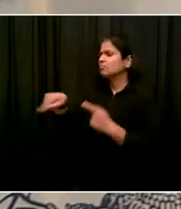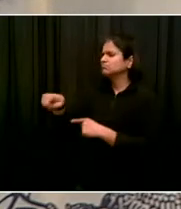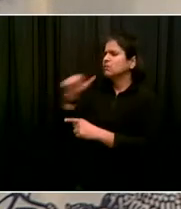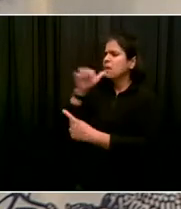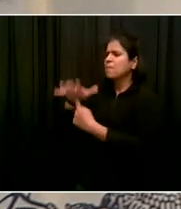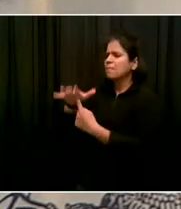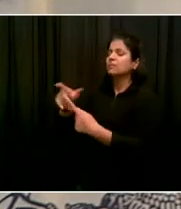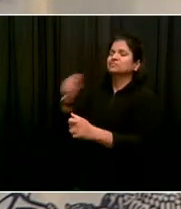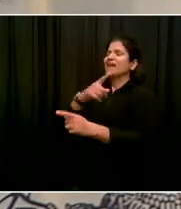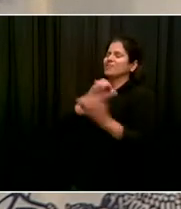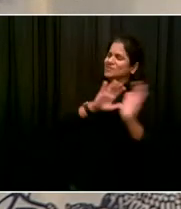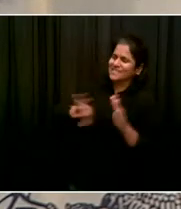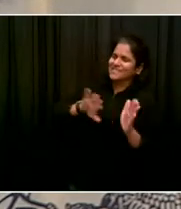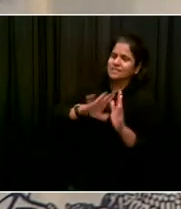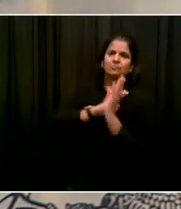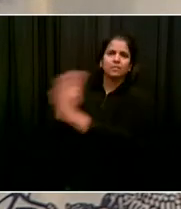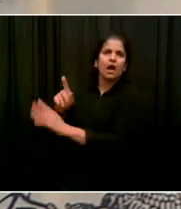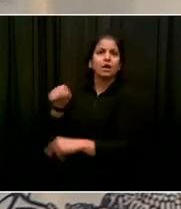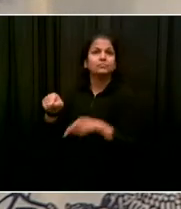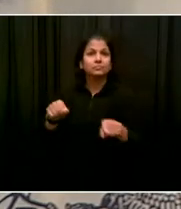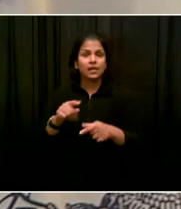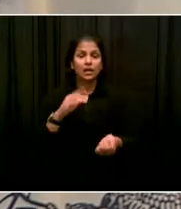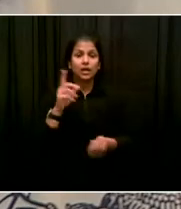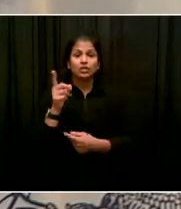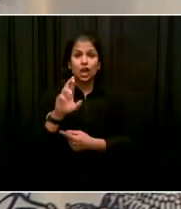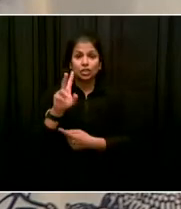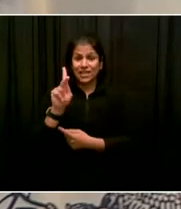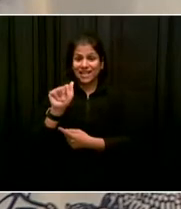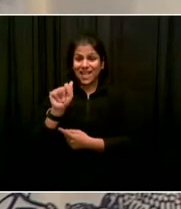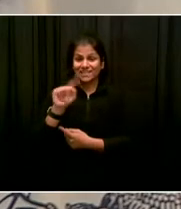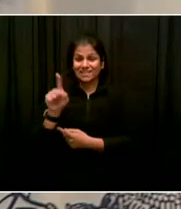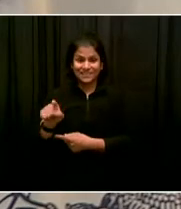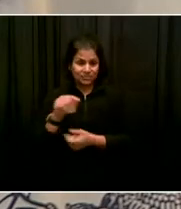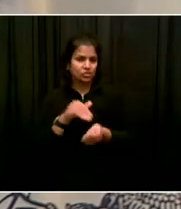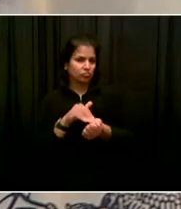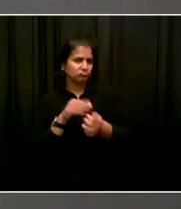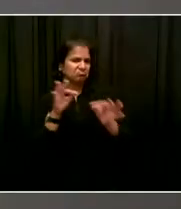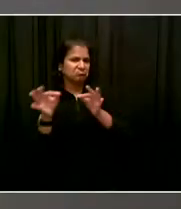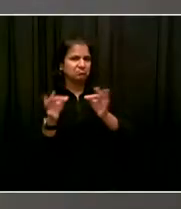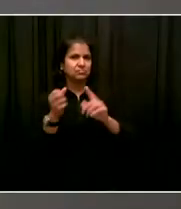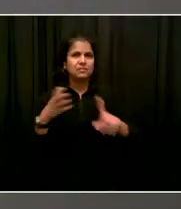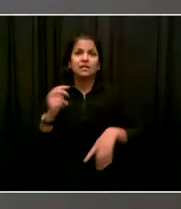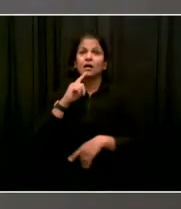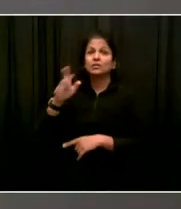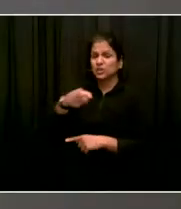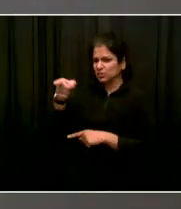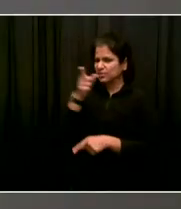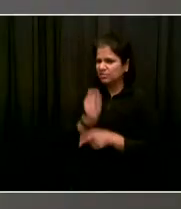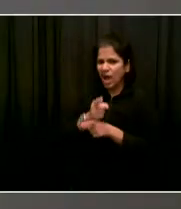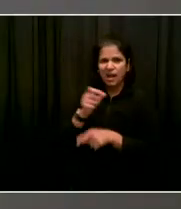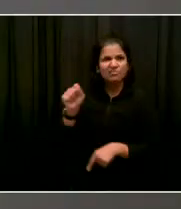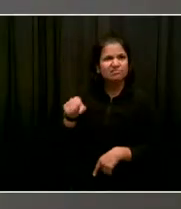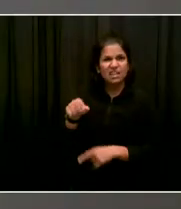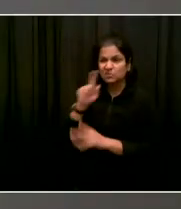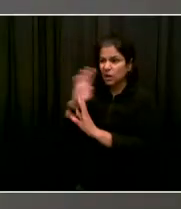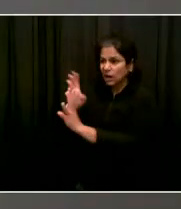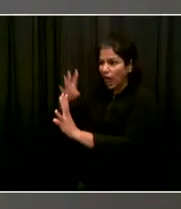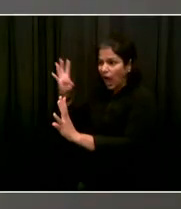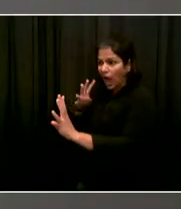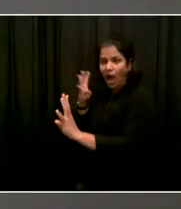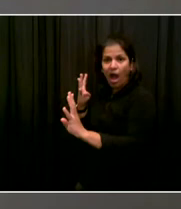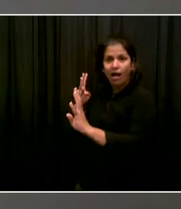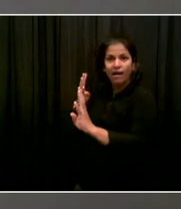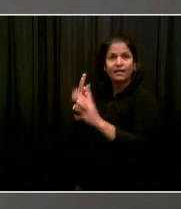sir, you're absolutely right. We're not having long lines at all of our sites. I'm sorry we're going to hear that Sunset Park is